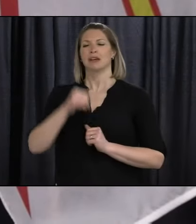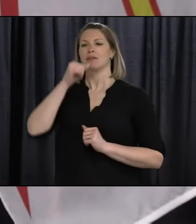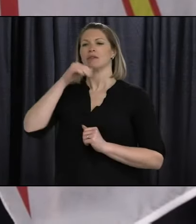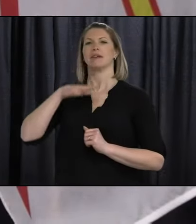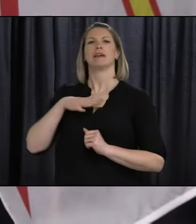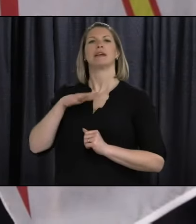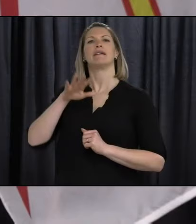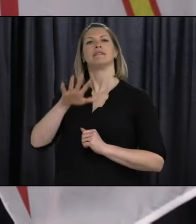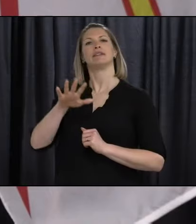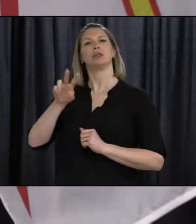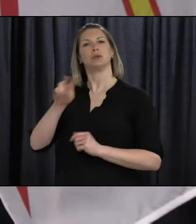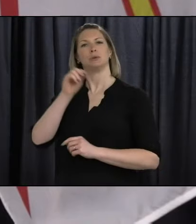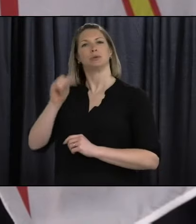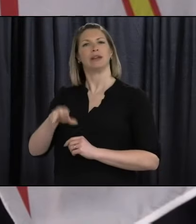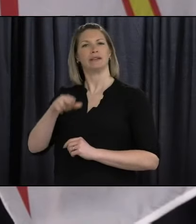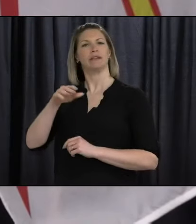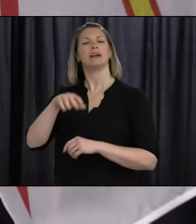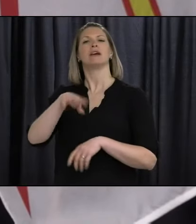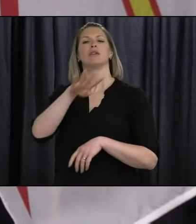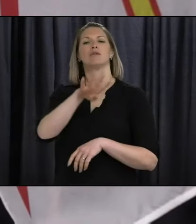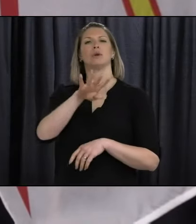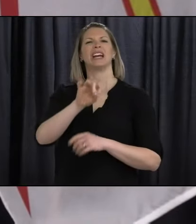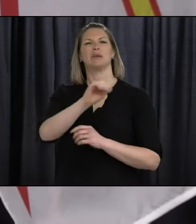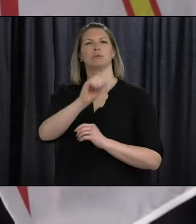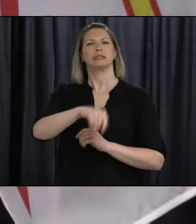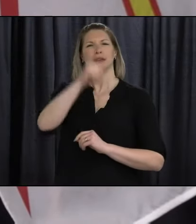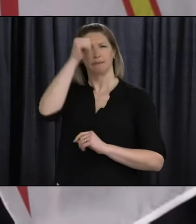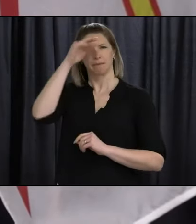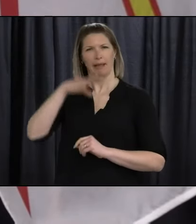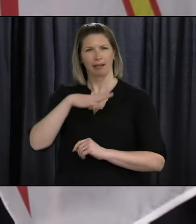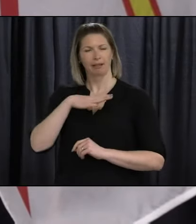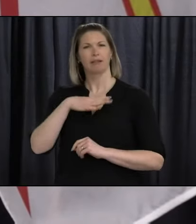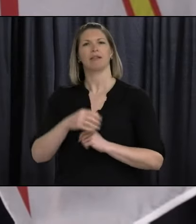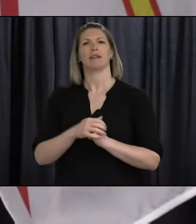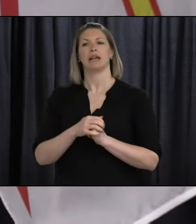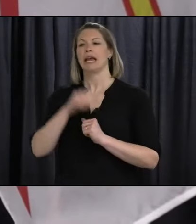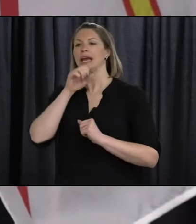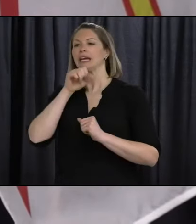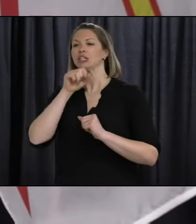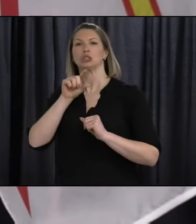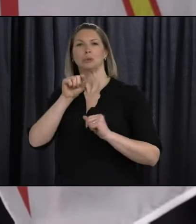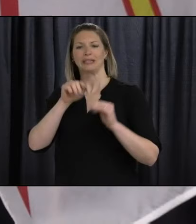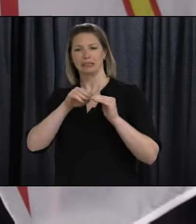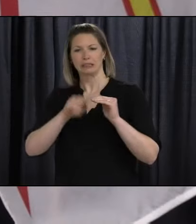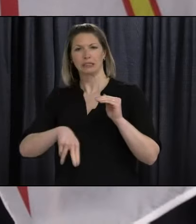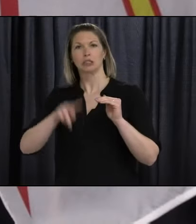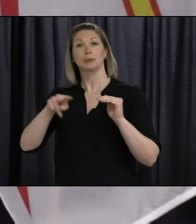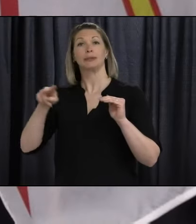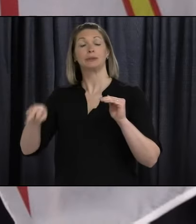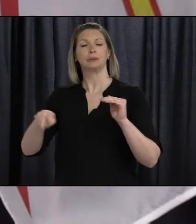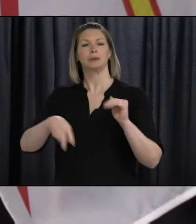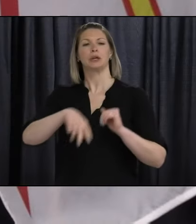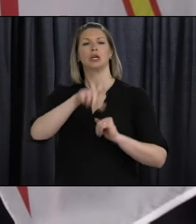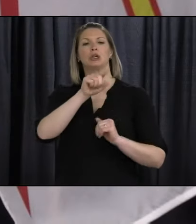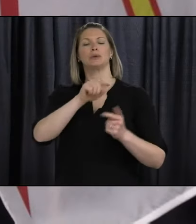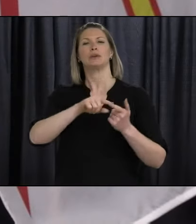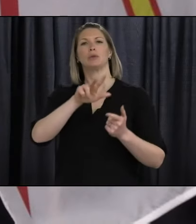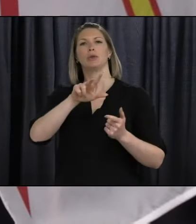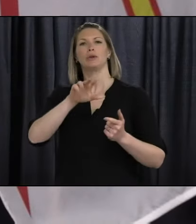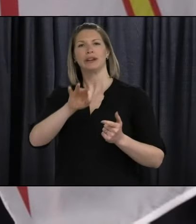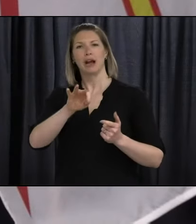and 48% are male. By age, there are 22 people under the age of 20, 38 between 20 and